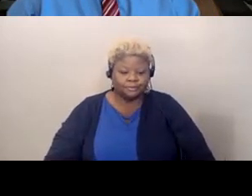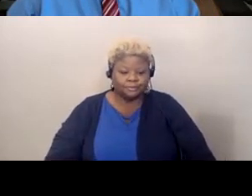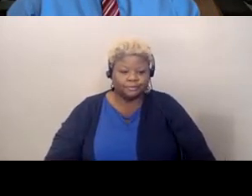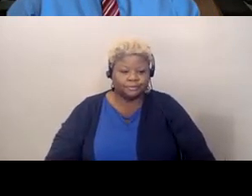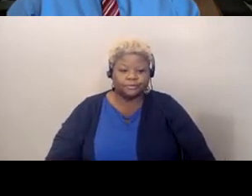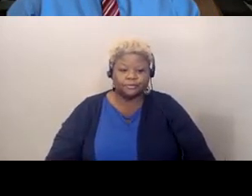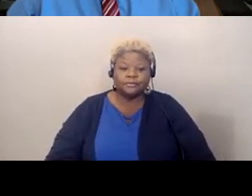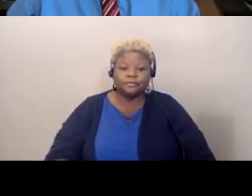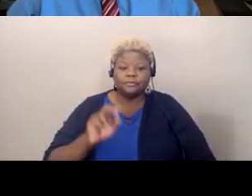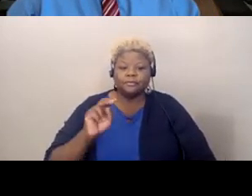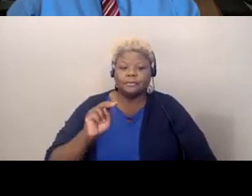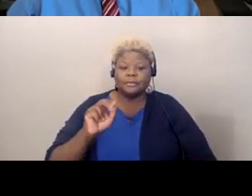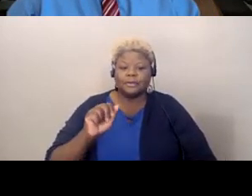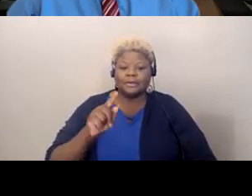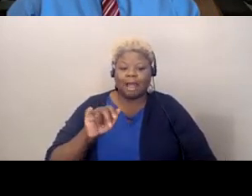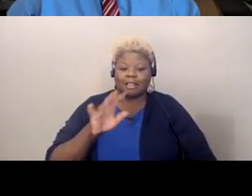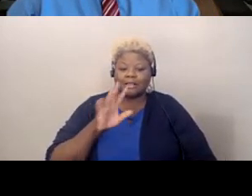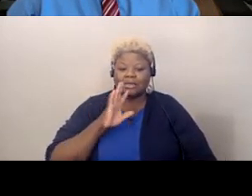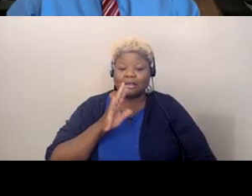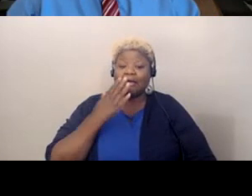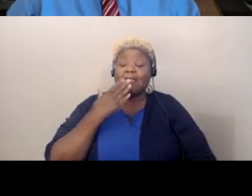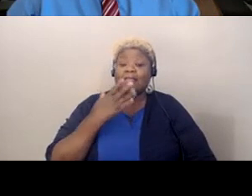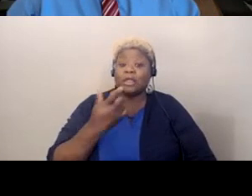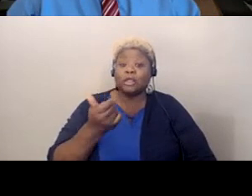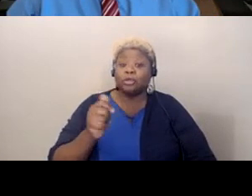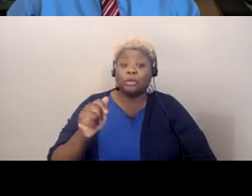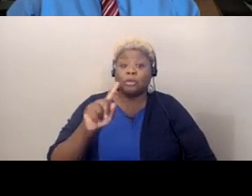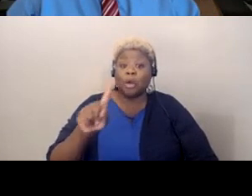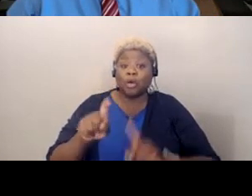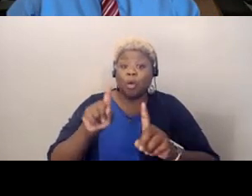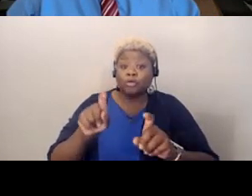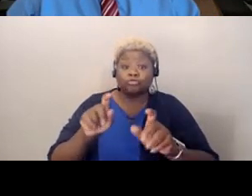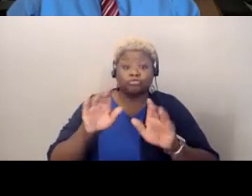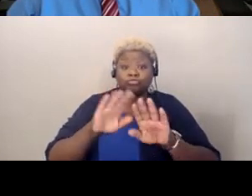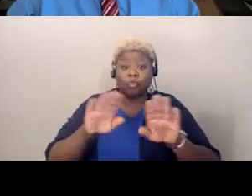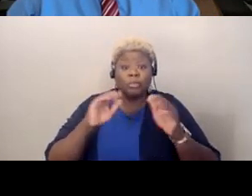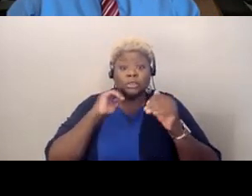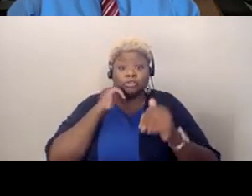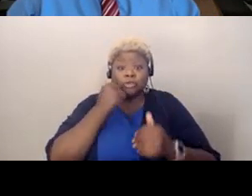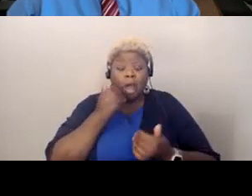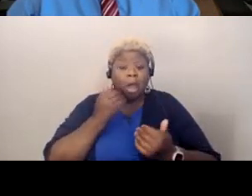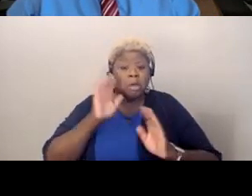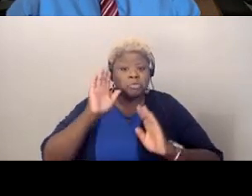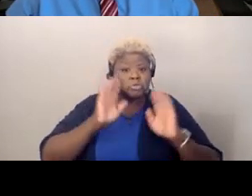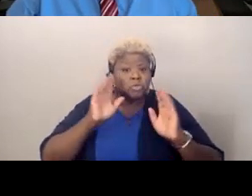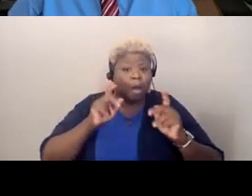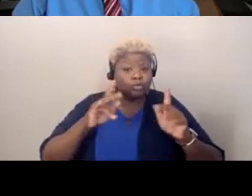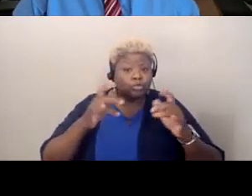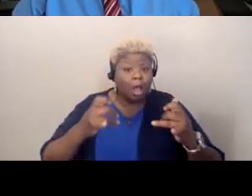Thank you. Okay, we have any other questions? Don't be shy. Go ahead and have your